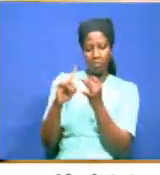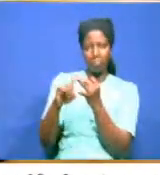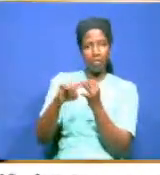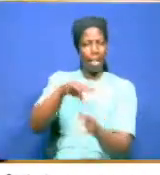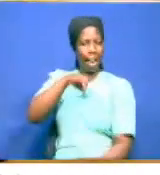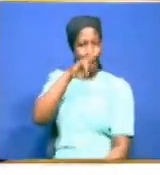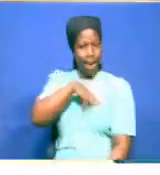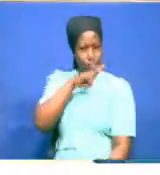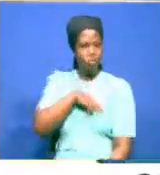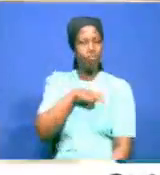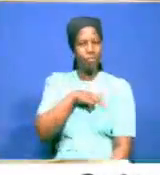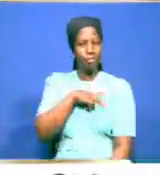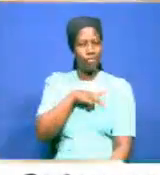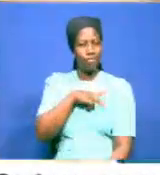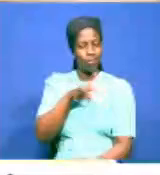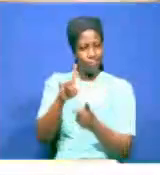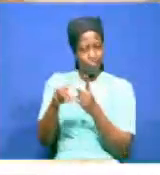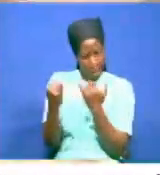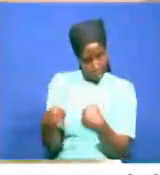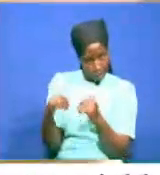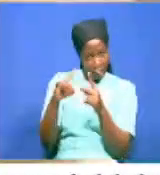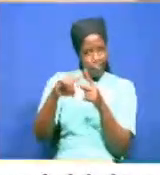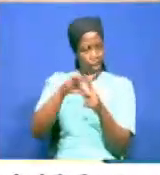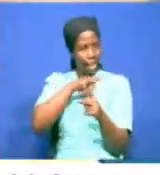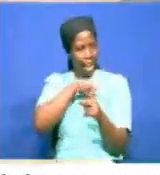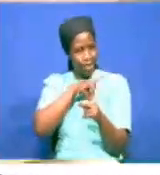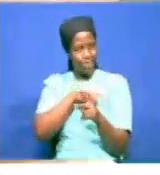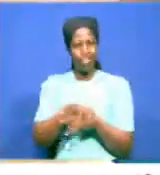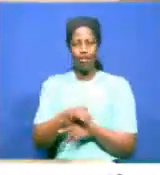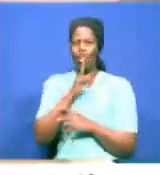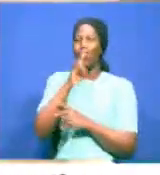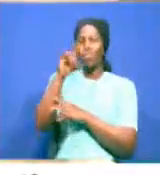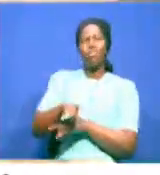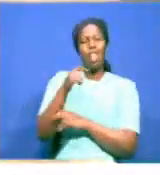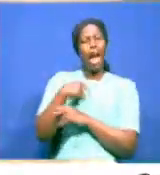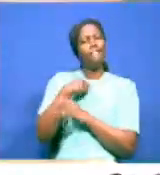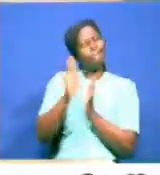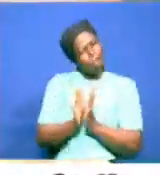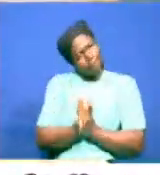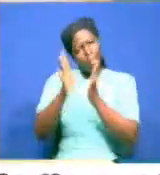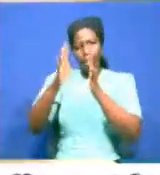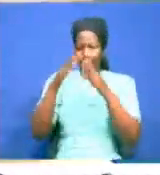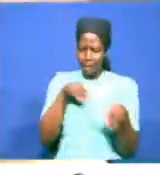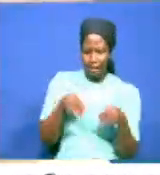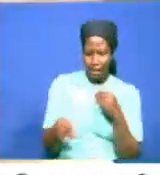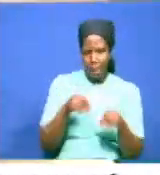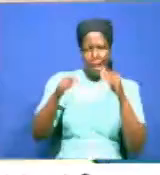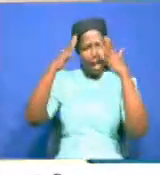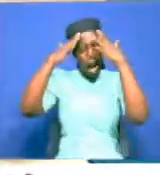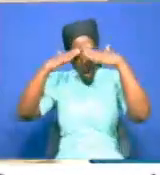You know, there's need to do a massive, disability awareness sensitization in organizations.